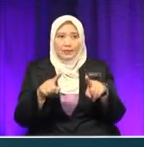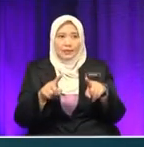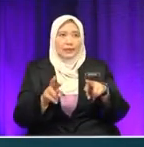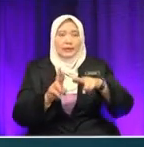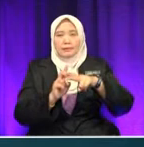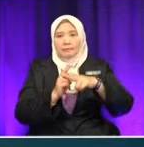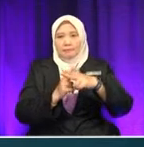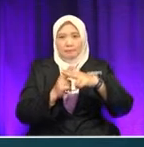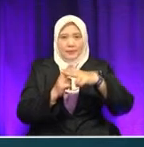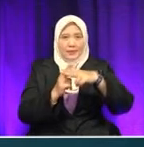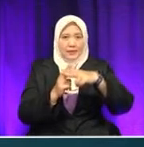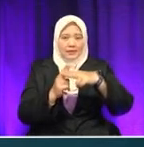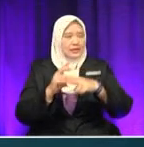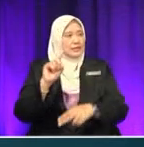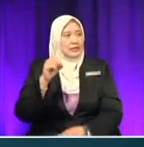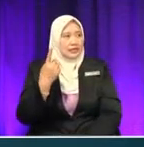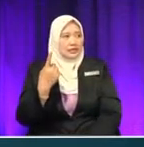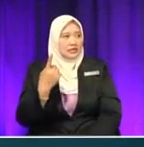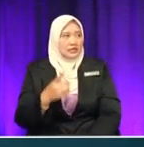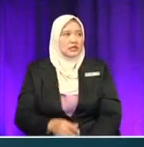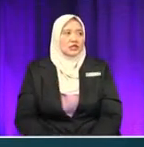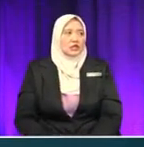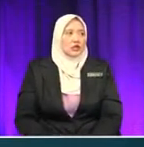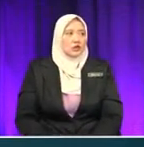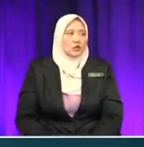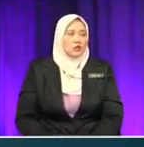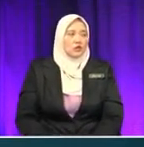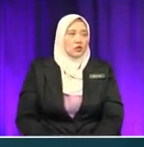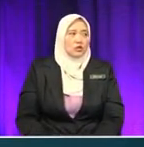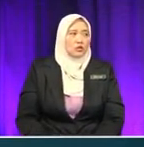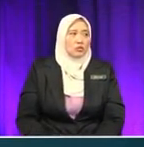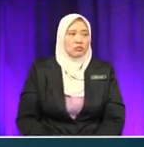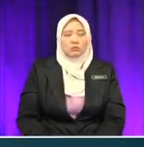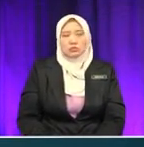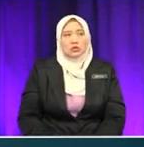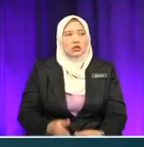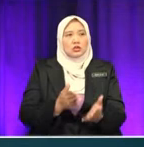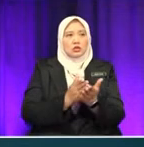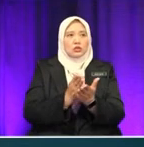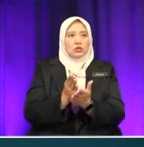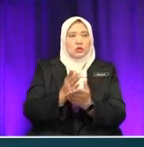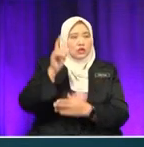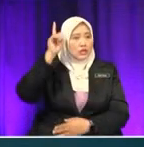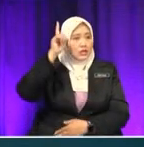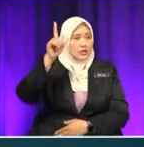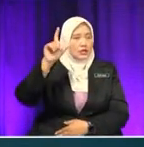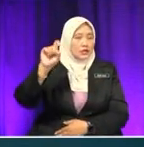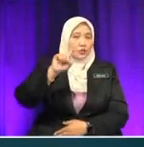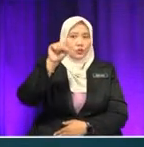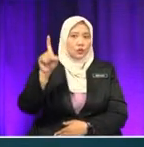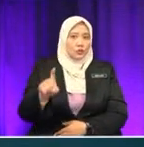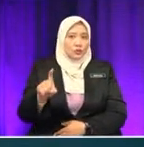elaborations, maybe more than one sentence. Okay, now, let us go straight to our question here, people.